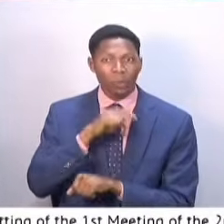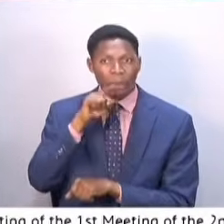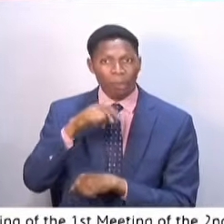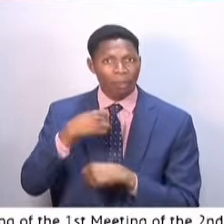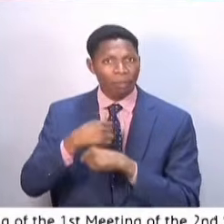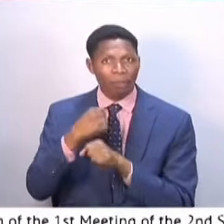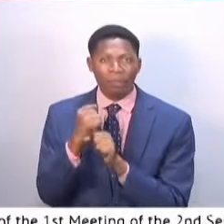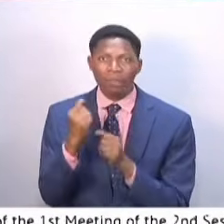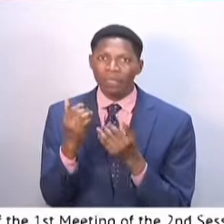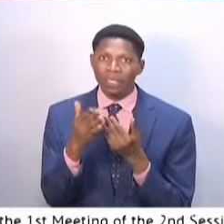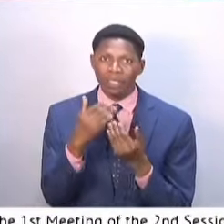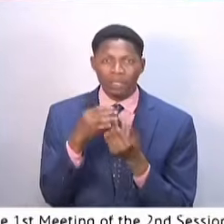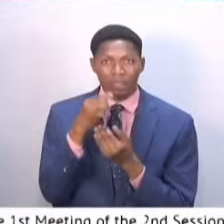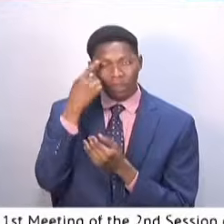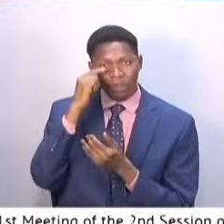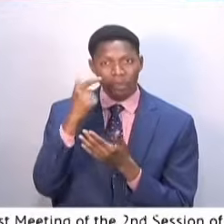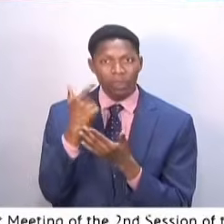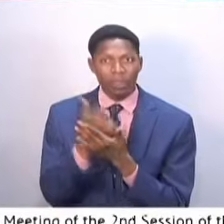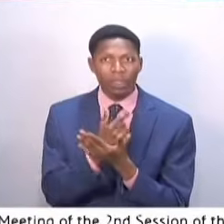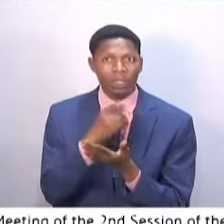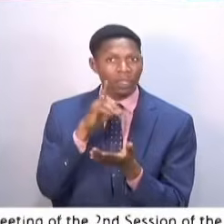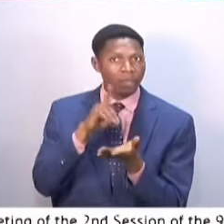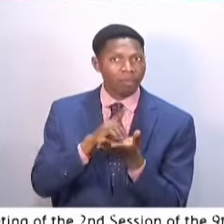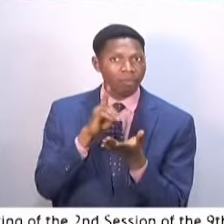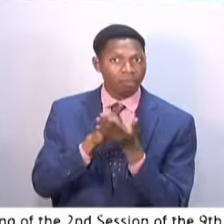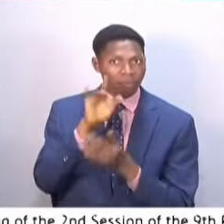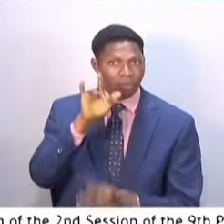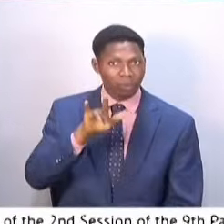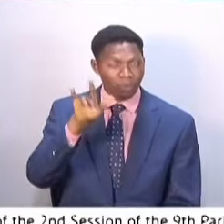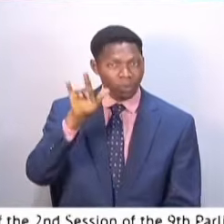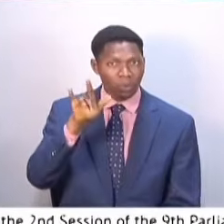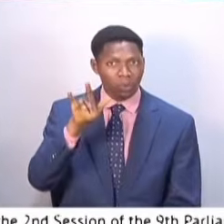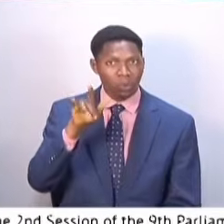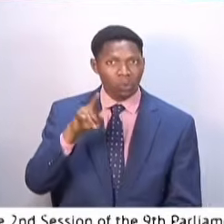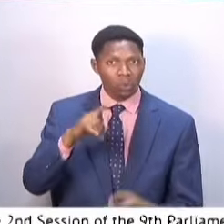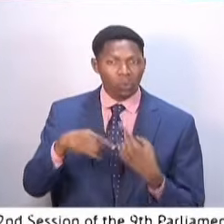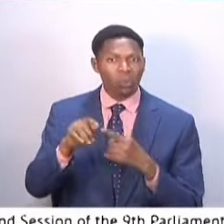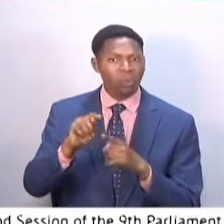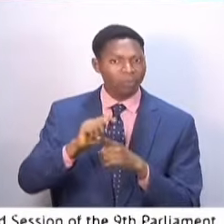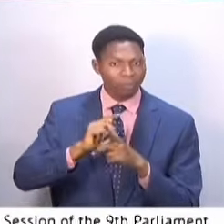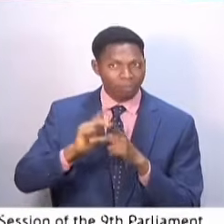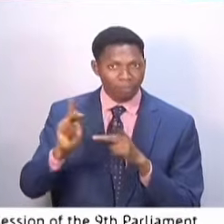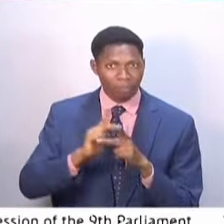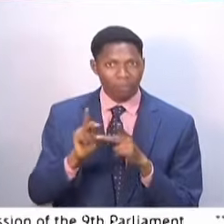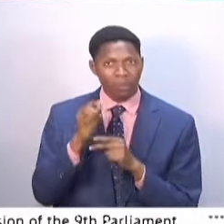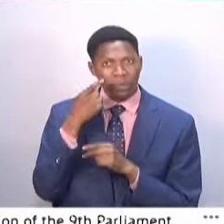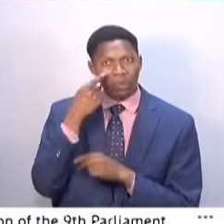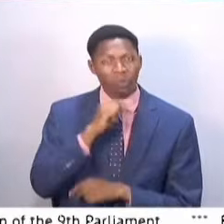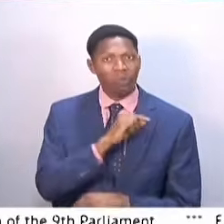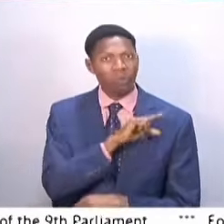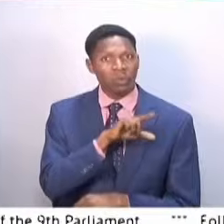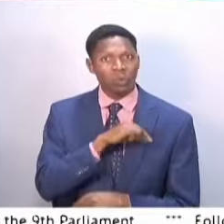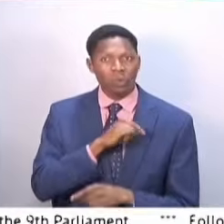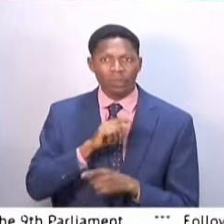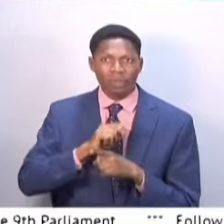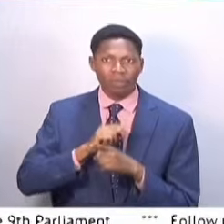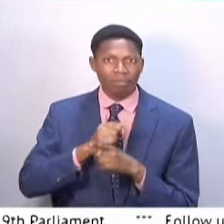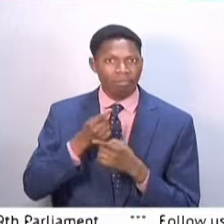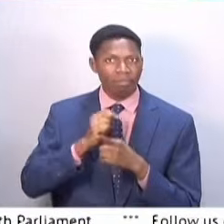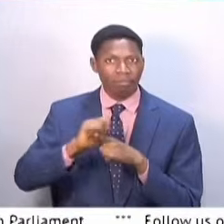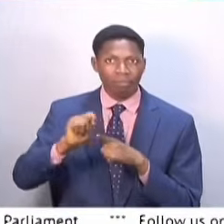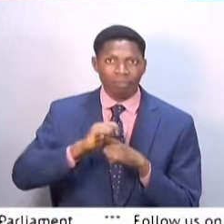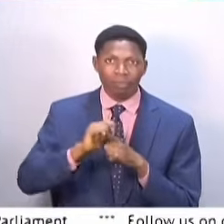it easier for Ghanaian doctors abroad to retain and practice, and for qualified trained